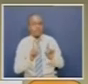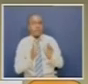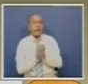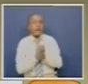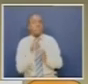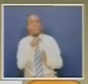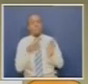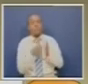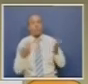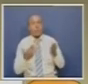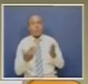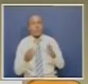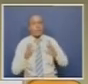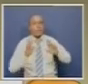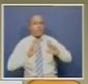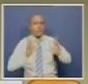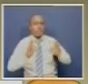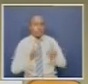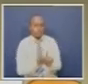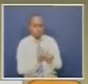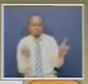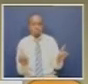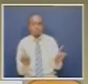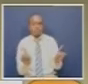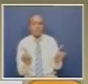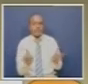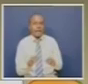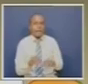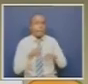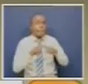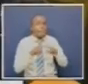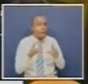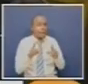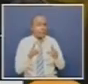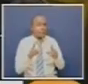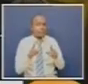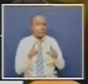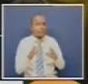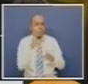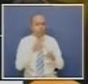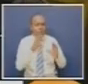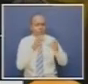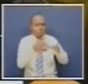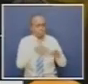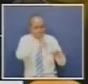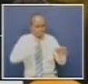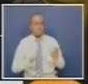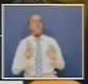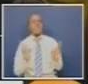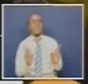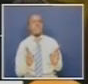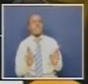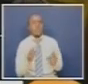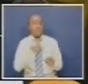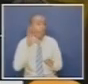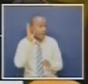that they are ready to bolt. And let's make no mistake, we have to bolt out of court. Bolt out of court. We have had